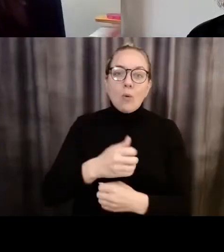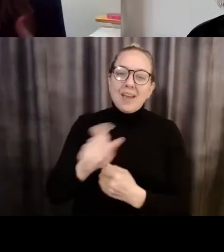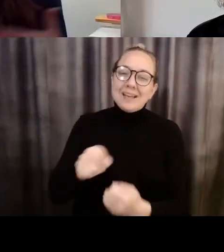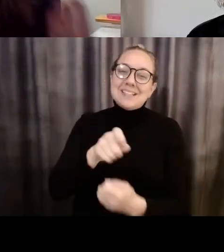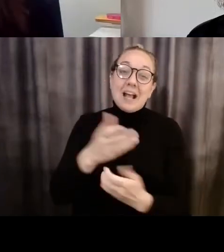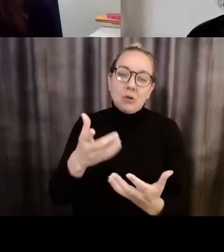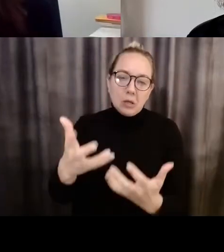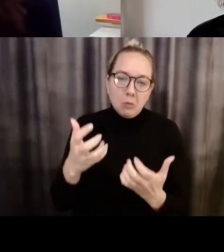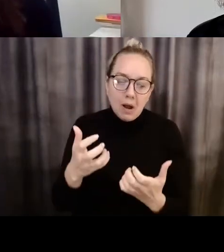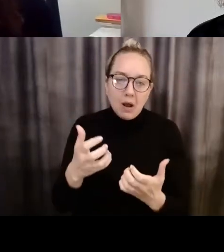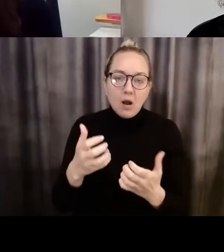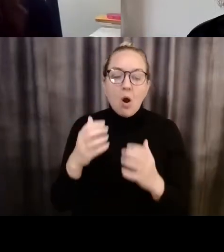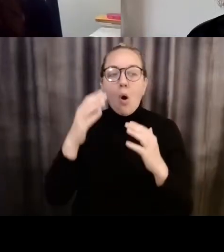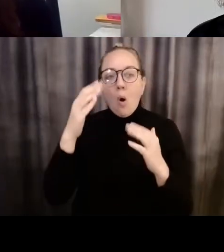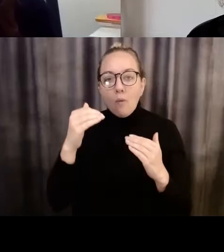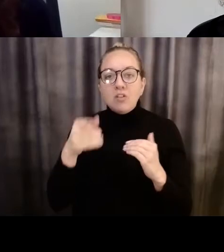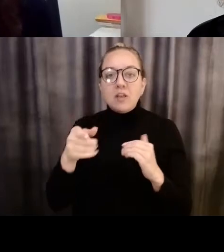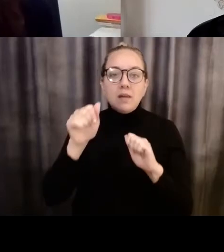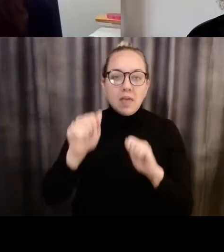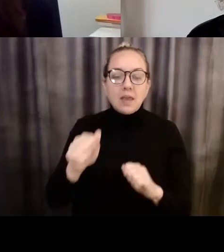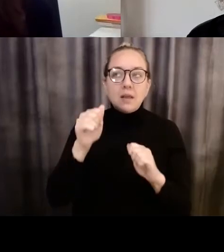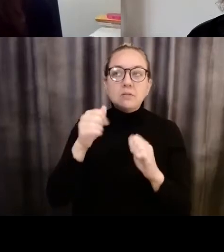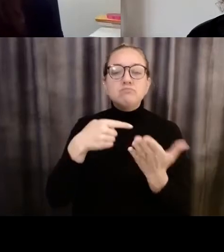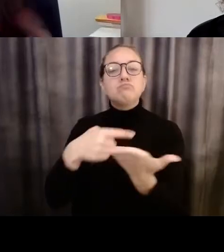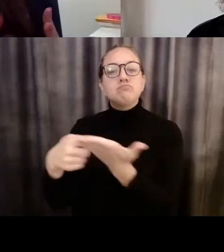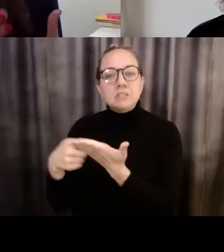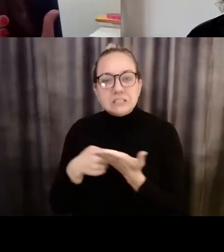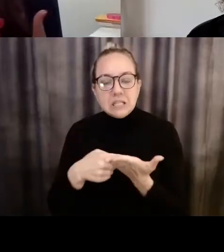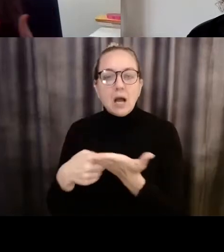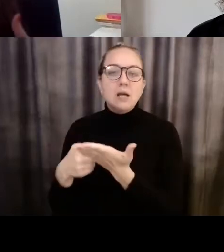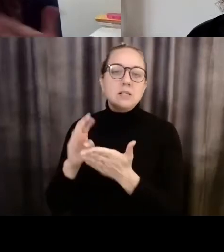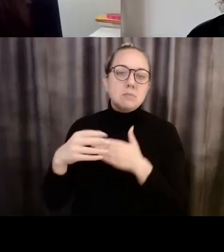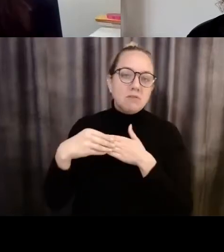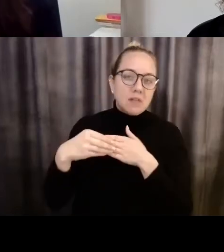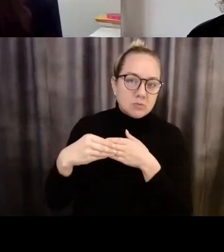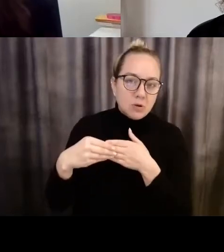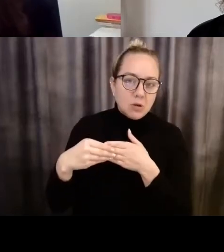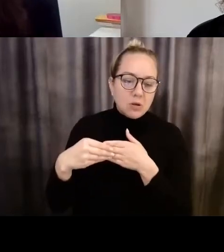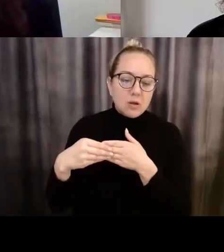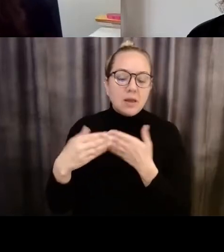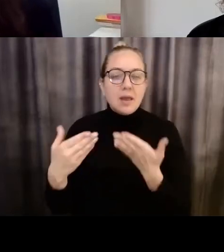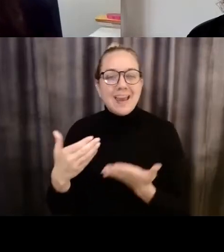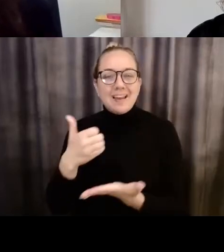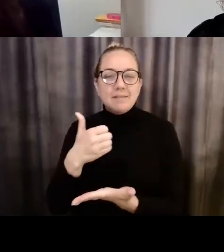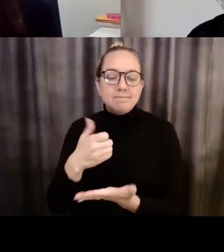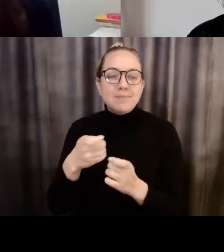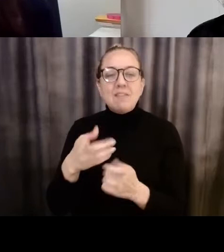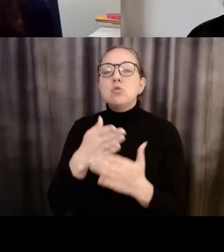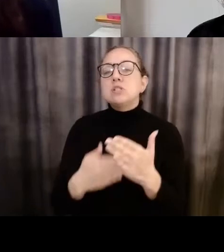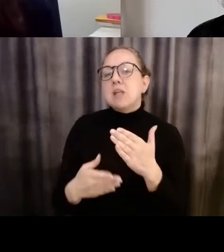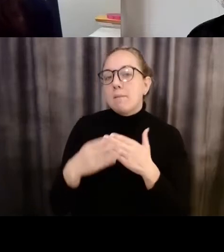for, hopefully they will be open to at least the discussion and getting you at least some of the flexibility that you're looking